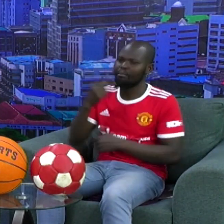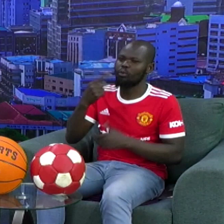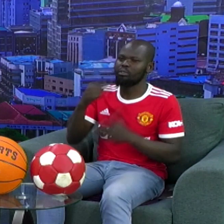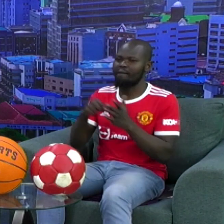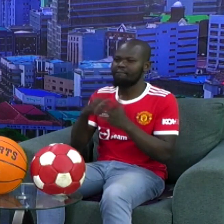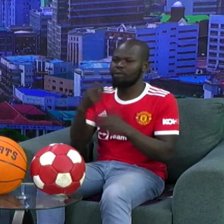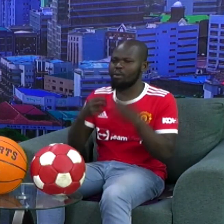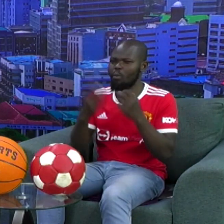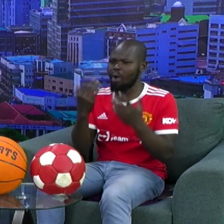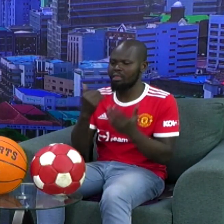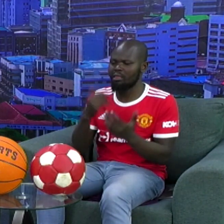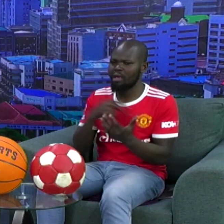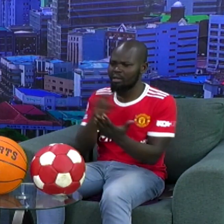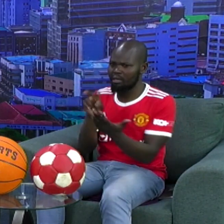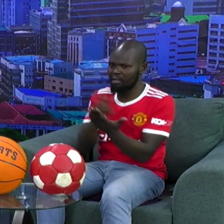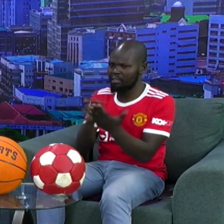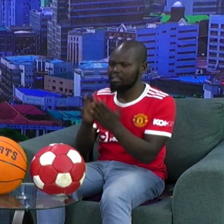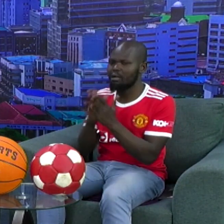but